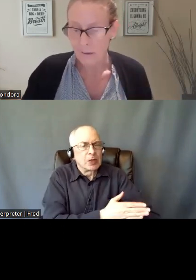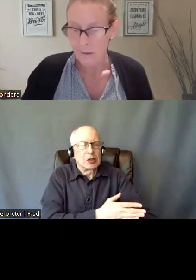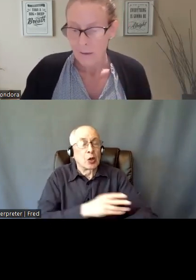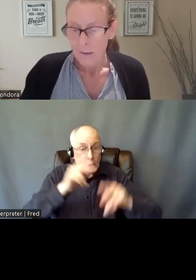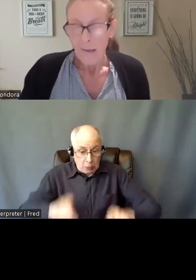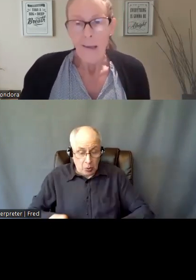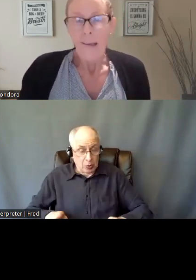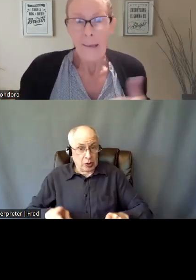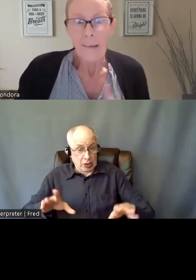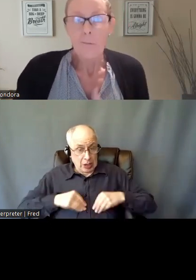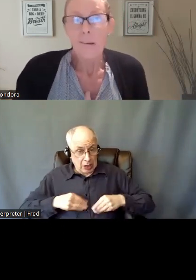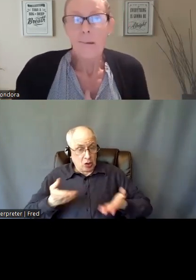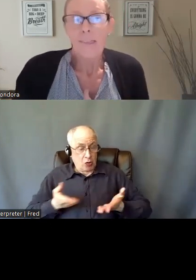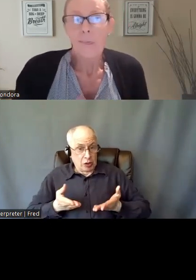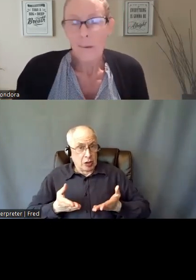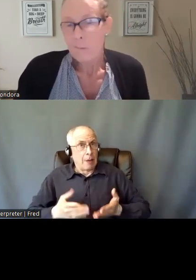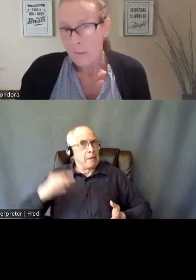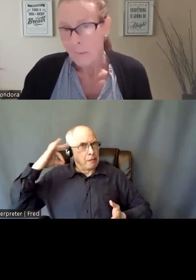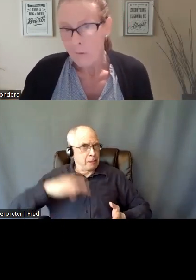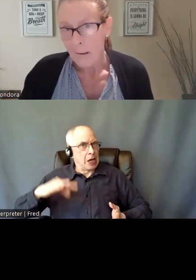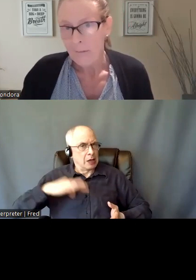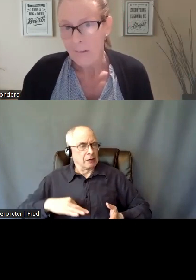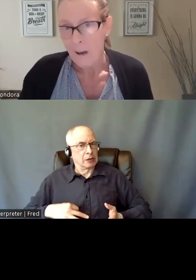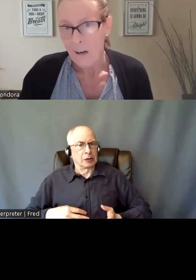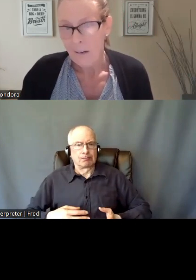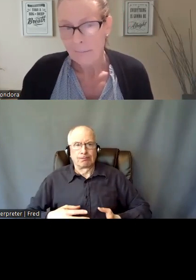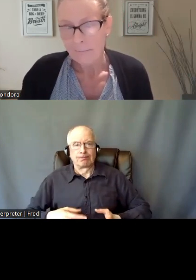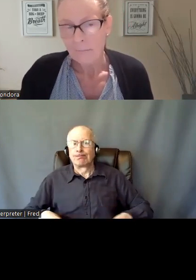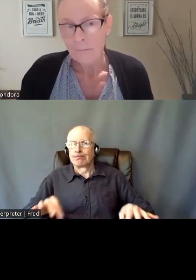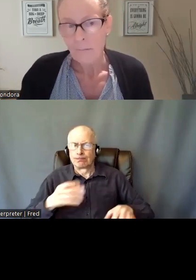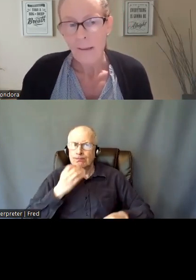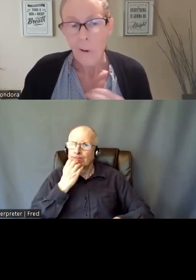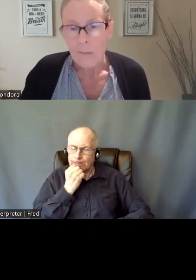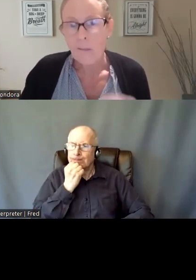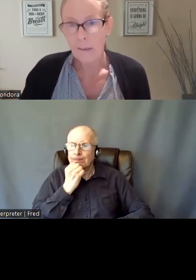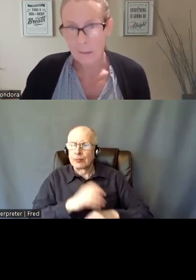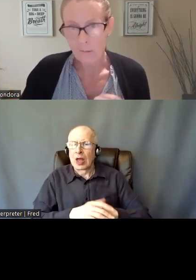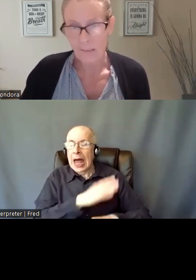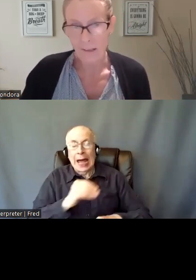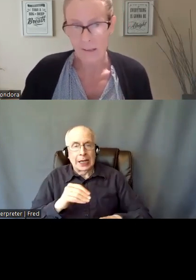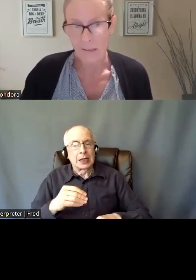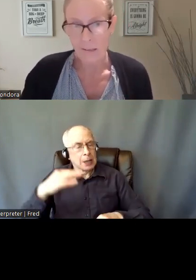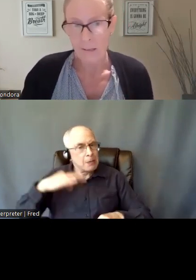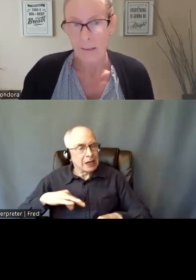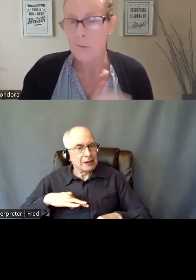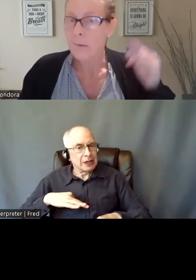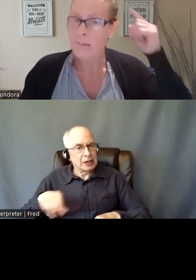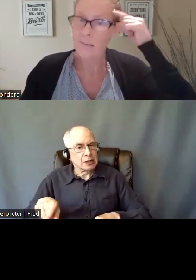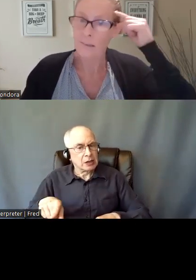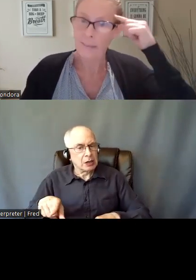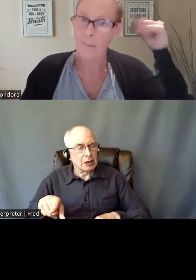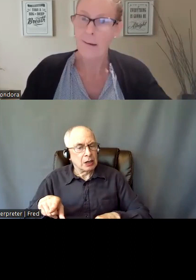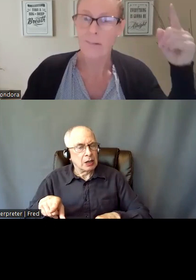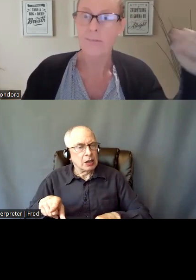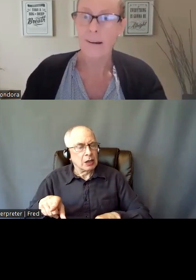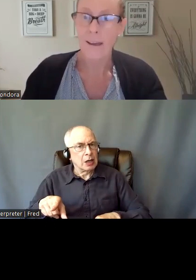served. And when we look at what some of those benefits are, it also includes things that you wouldn't